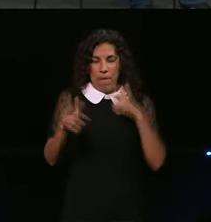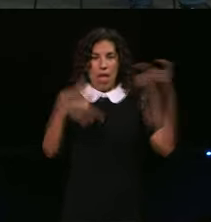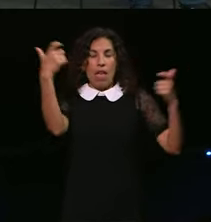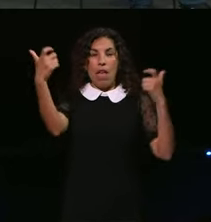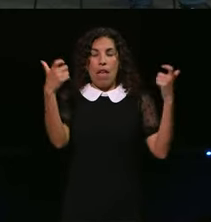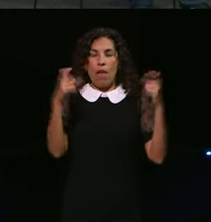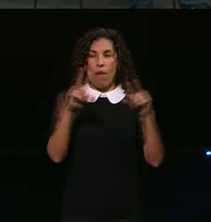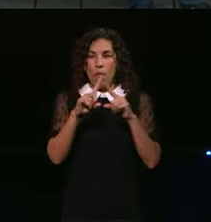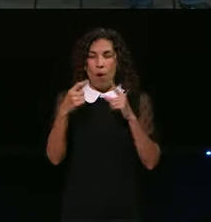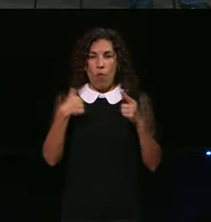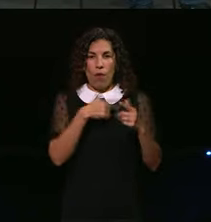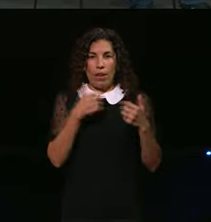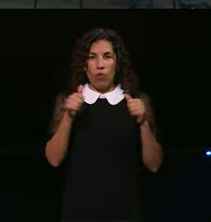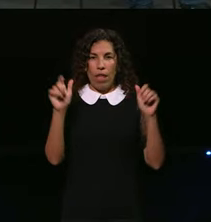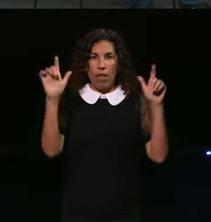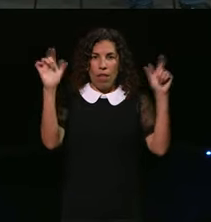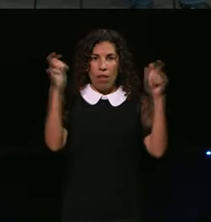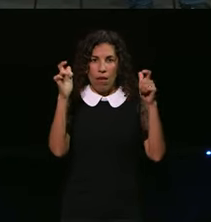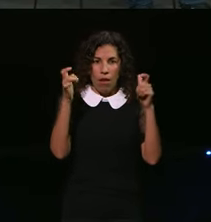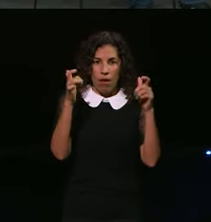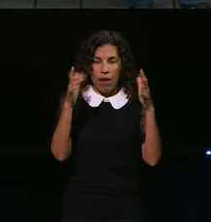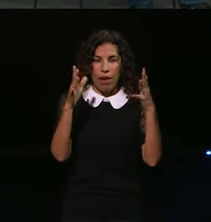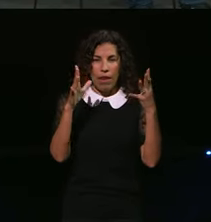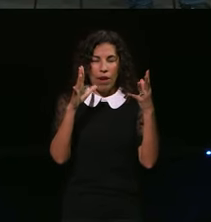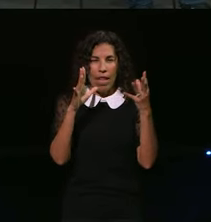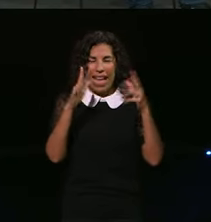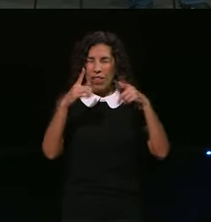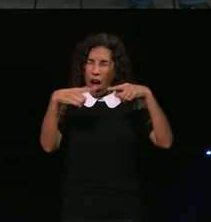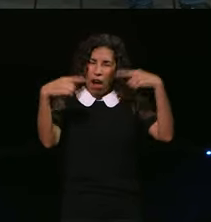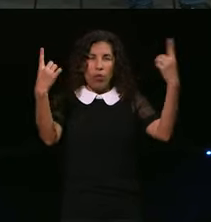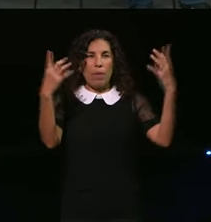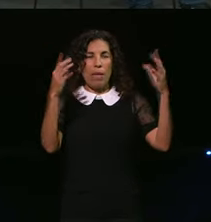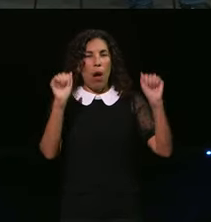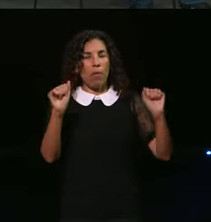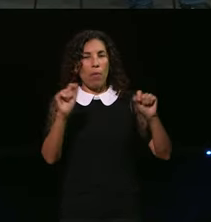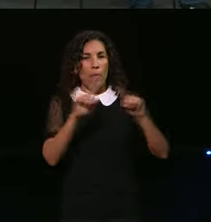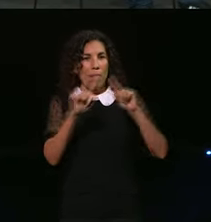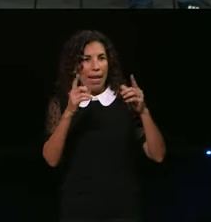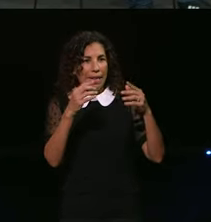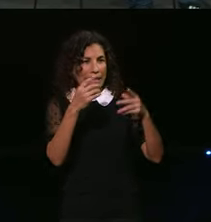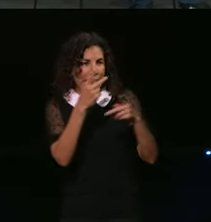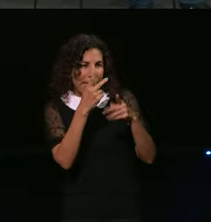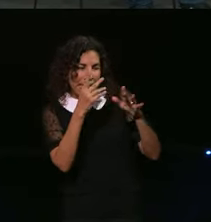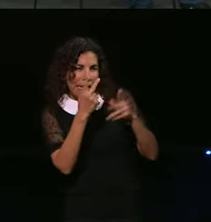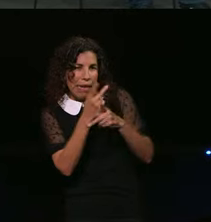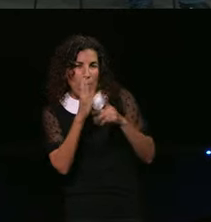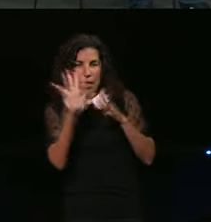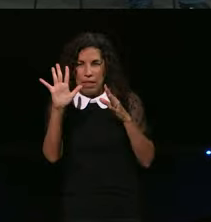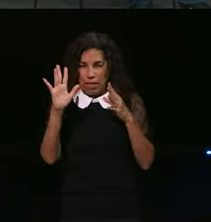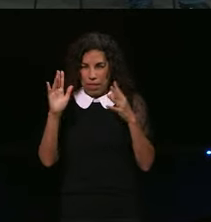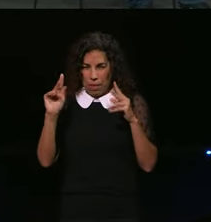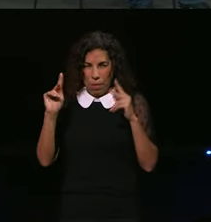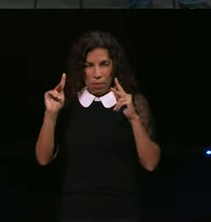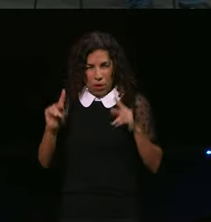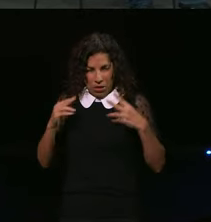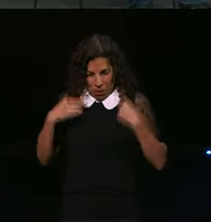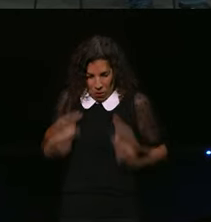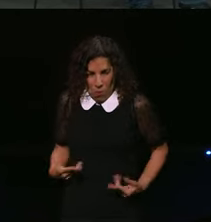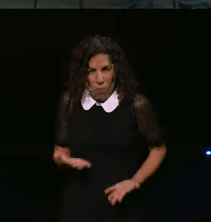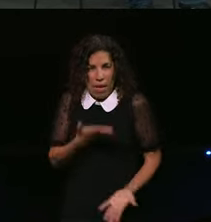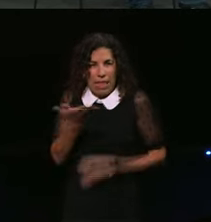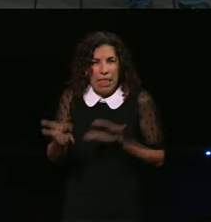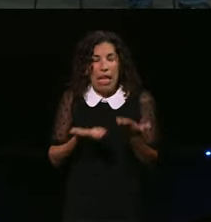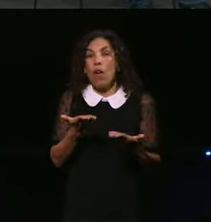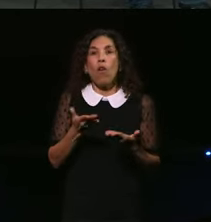we're trying to hone it and make it as extreme as possible, but keeping the humanity as well. And that was the other thing,